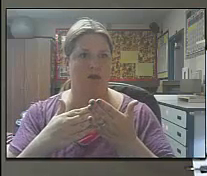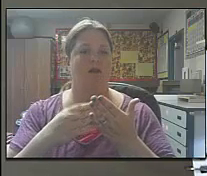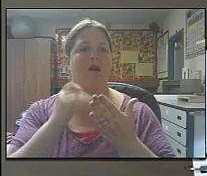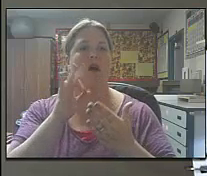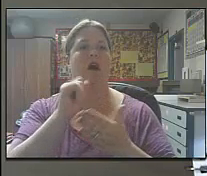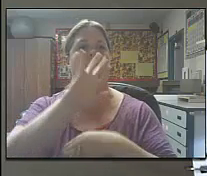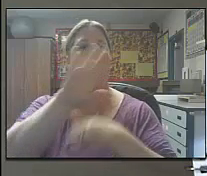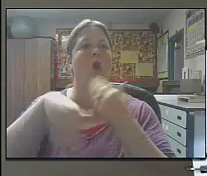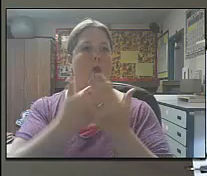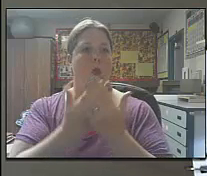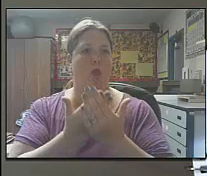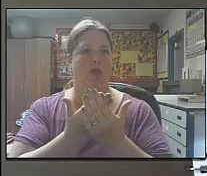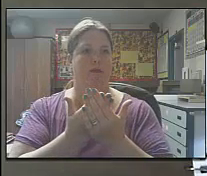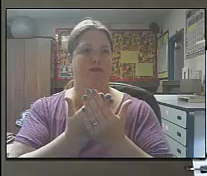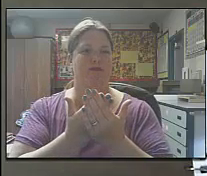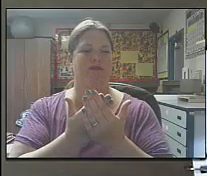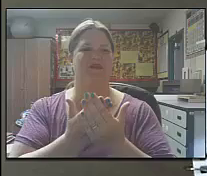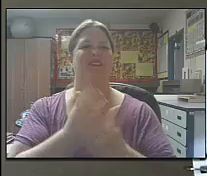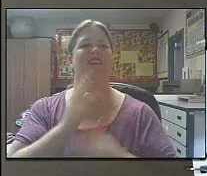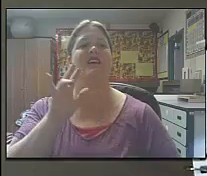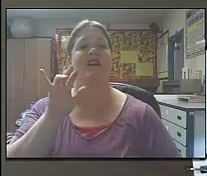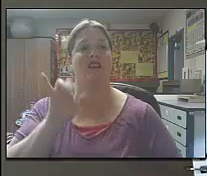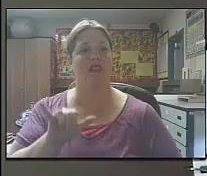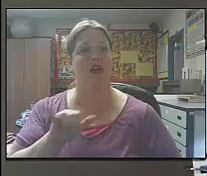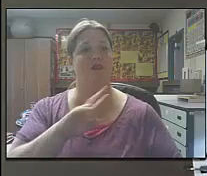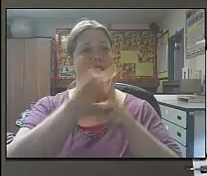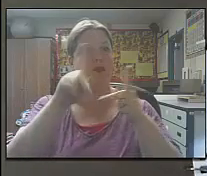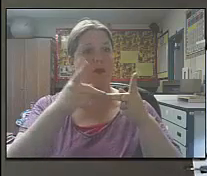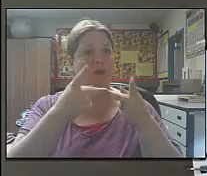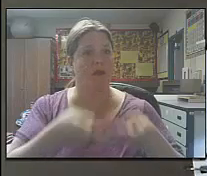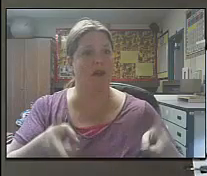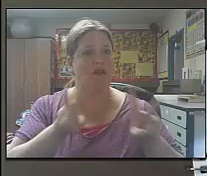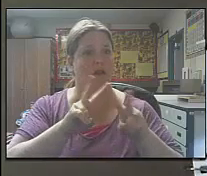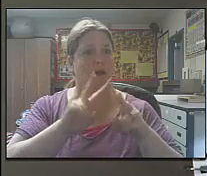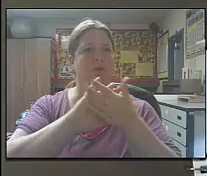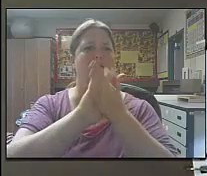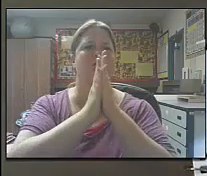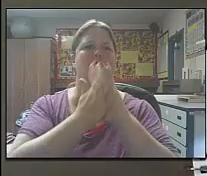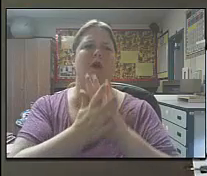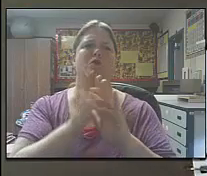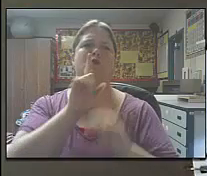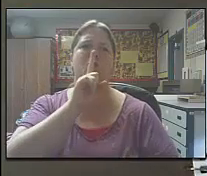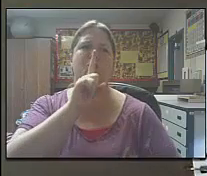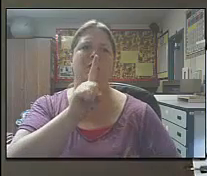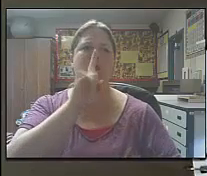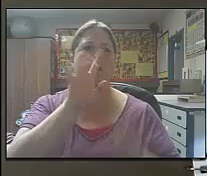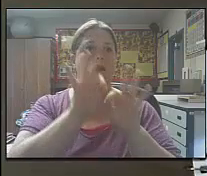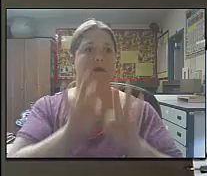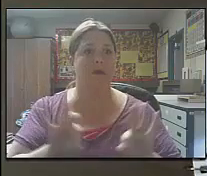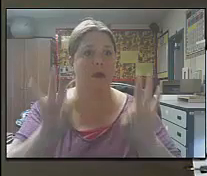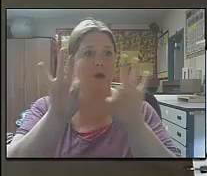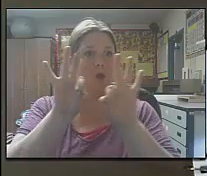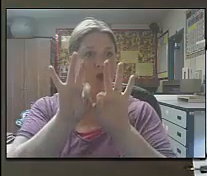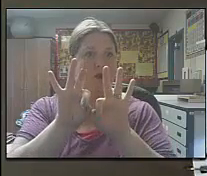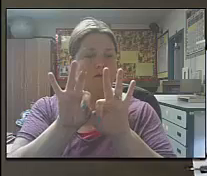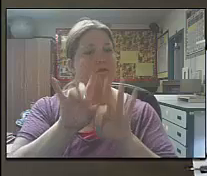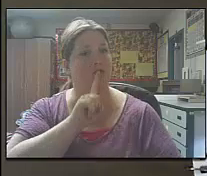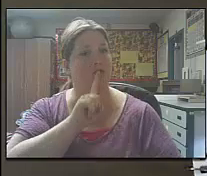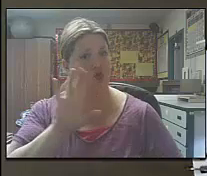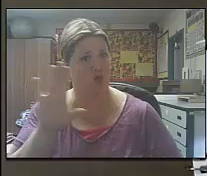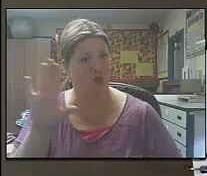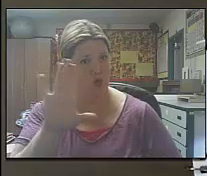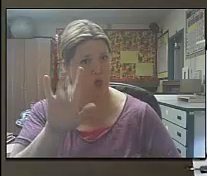whole. This is where the place value becomes really, really, really important. Make sure in your notes that